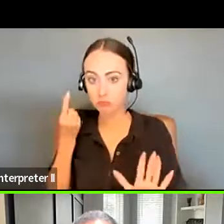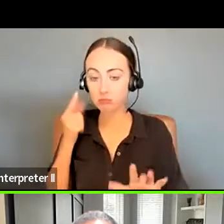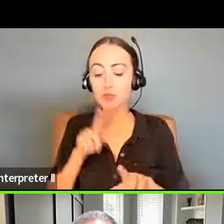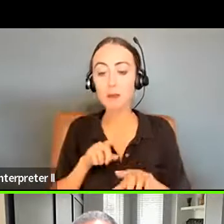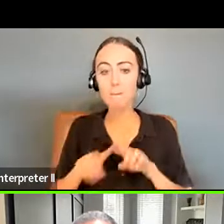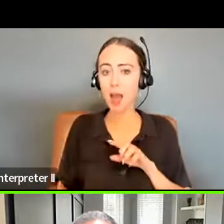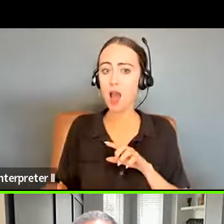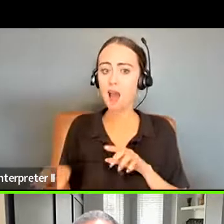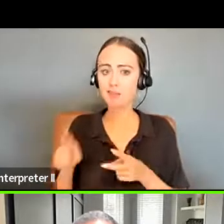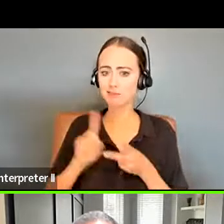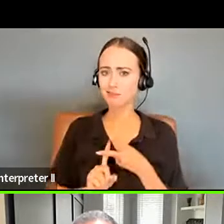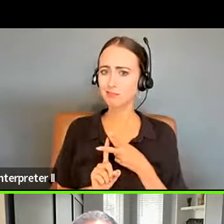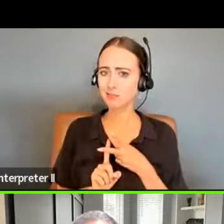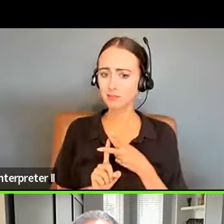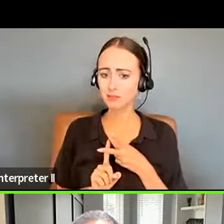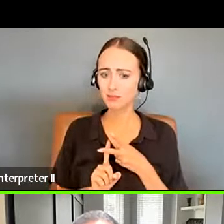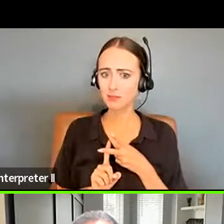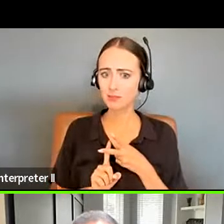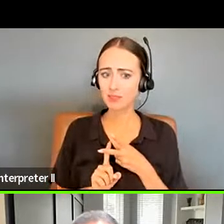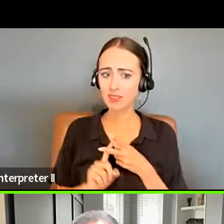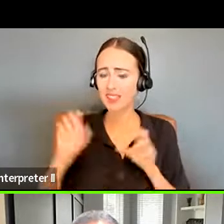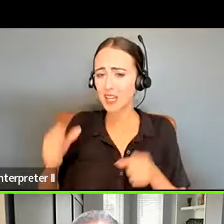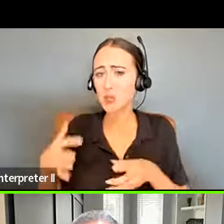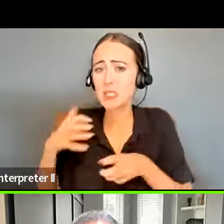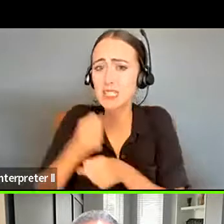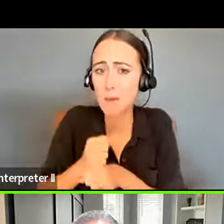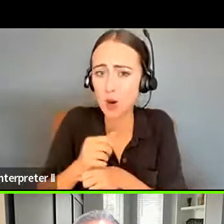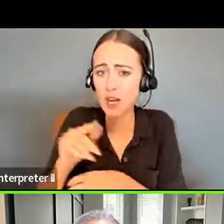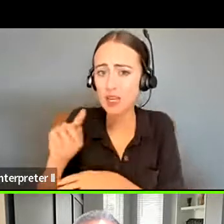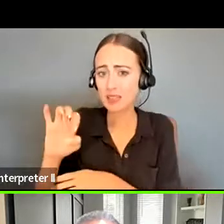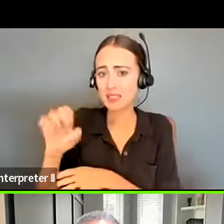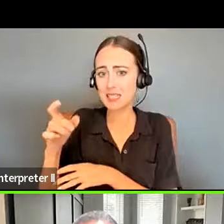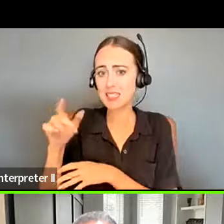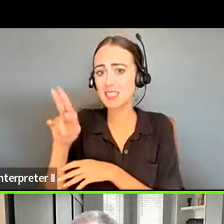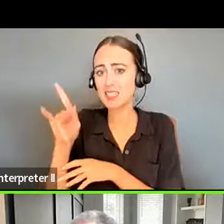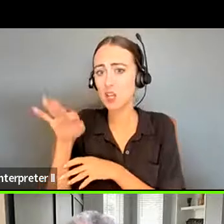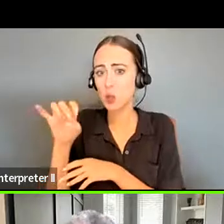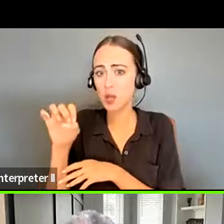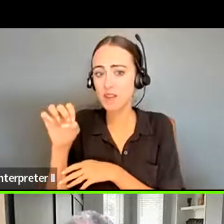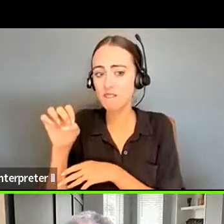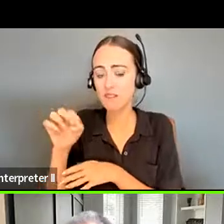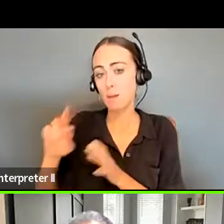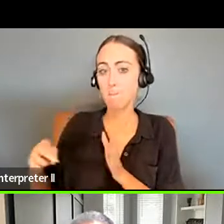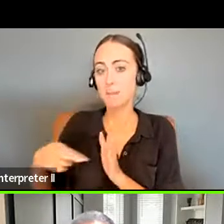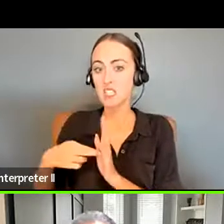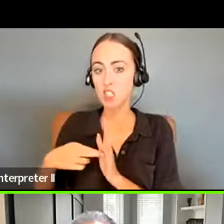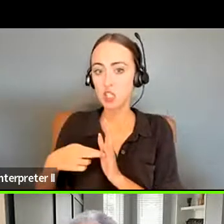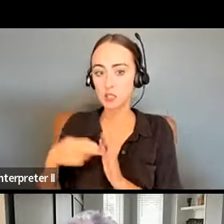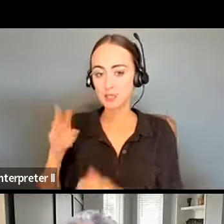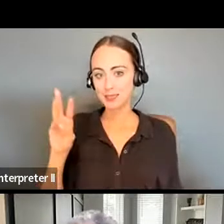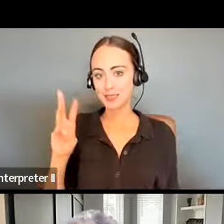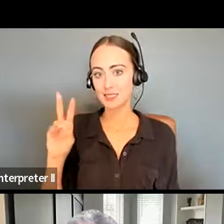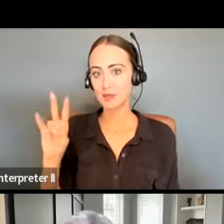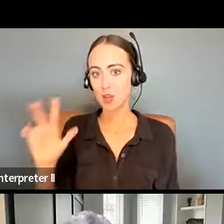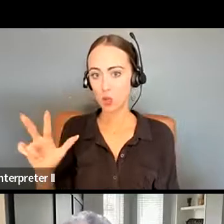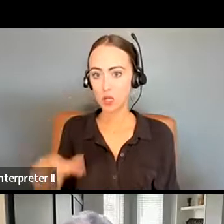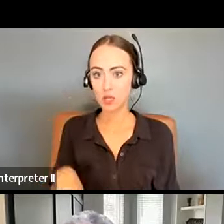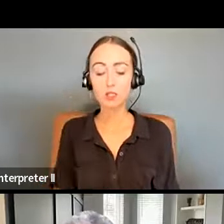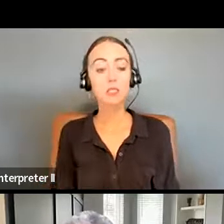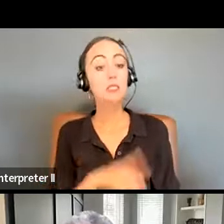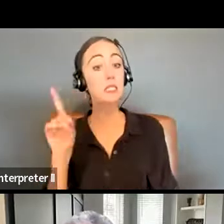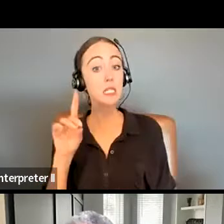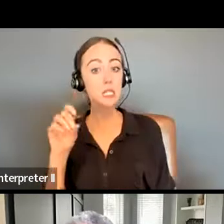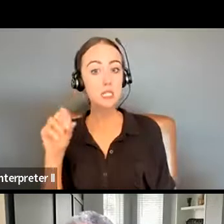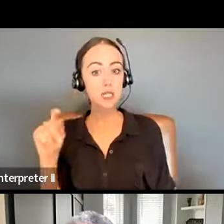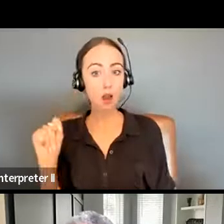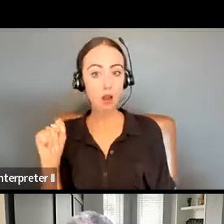the last time I have, if you could just summarize the executive's position on 673, that was my original question. Well,